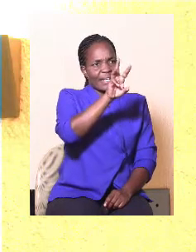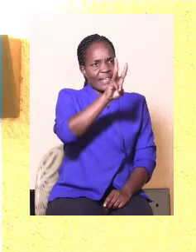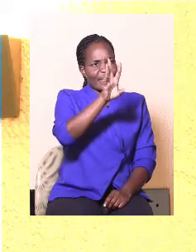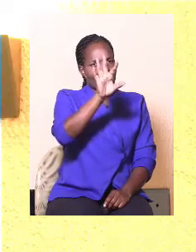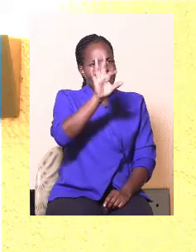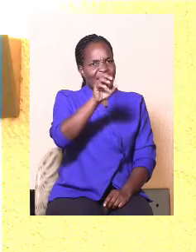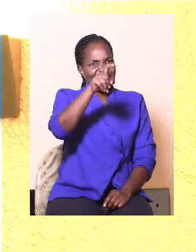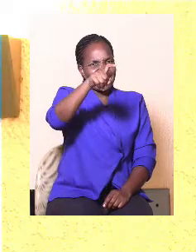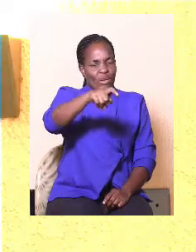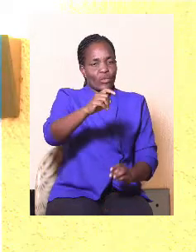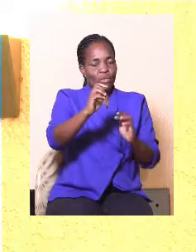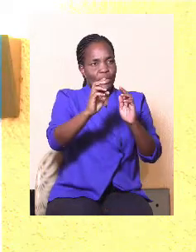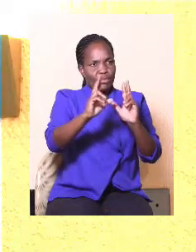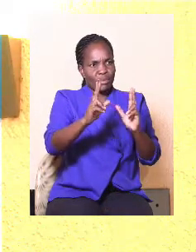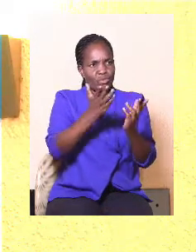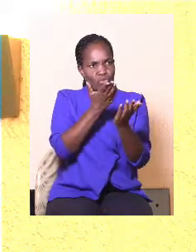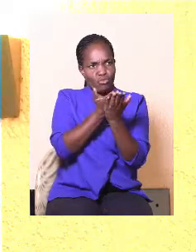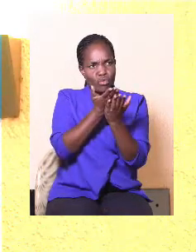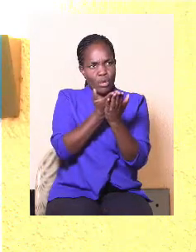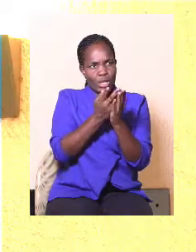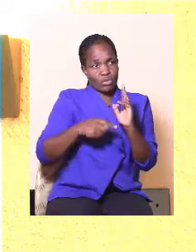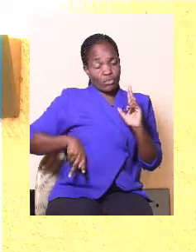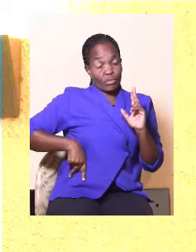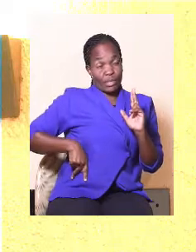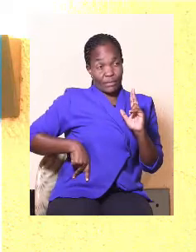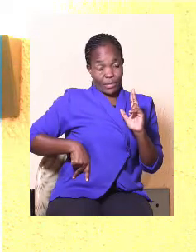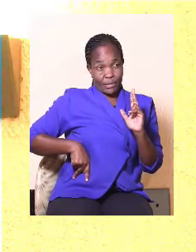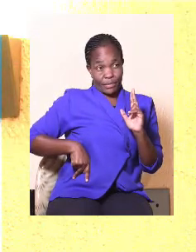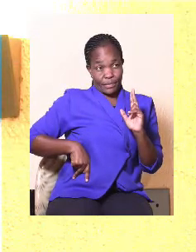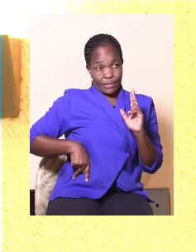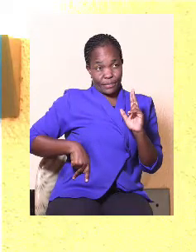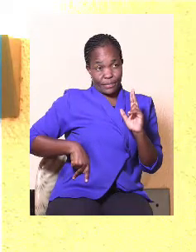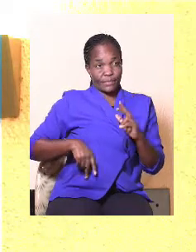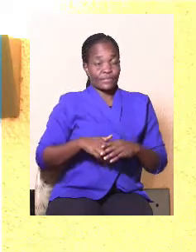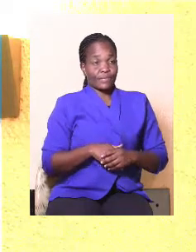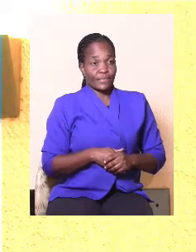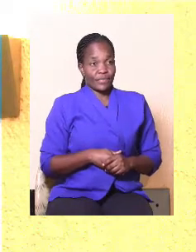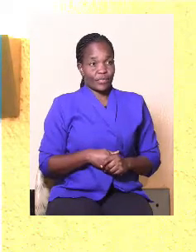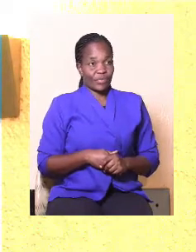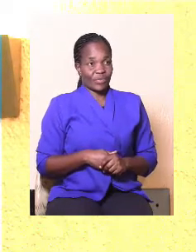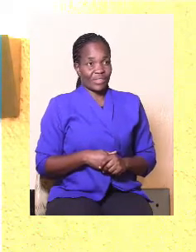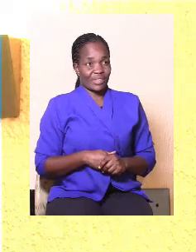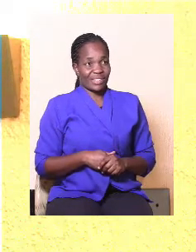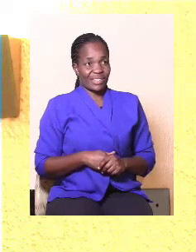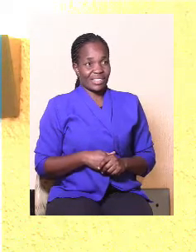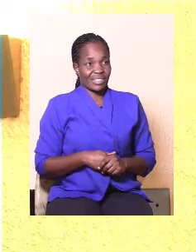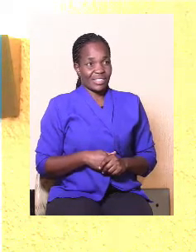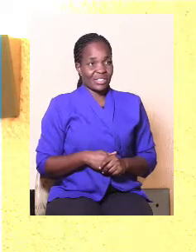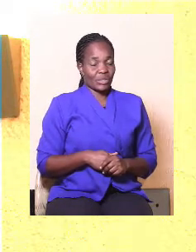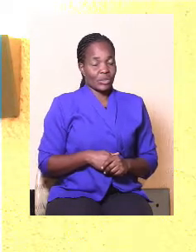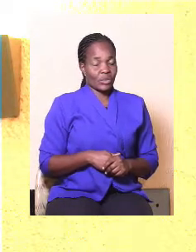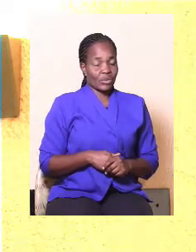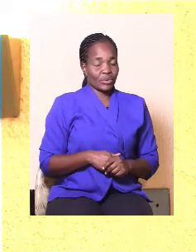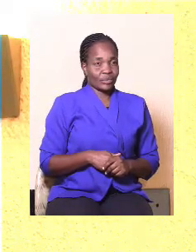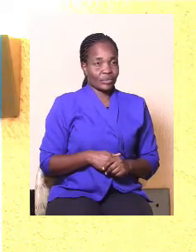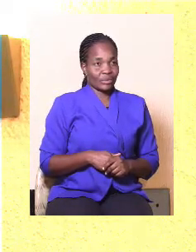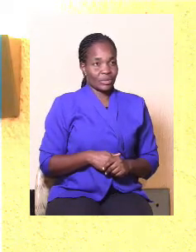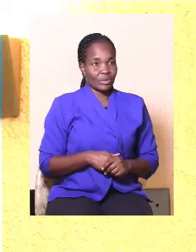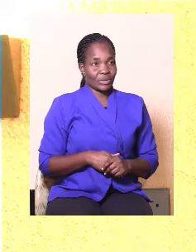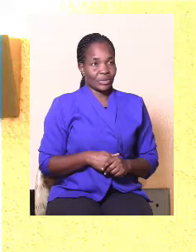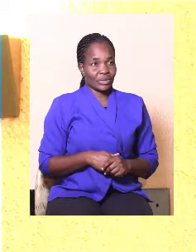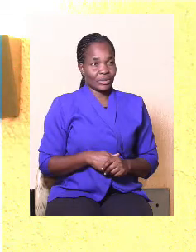this, that's about 1/3 of our population, but we always said that about 1/3 of our